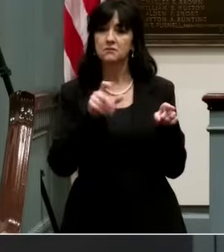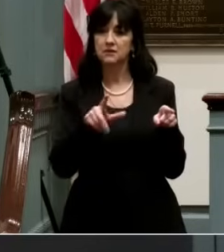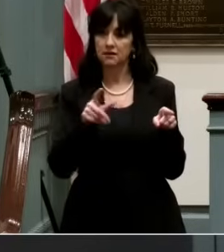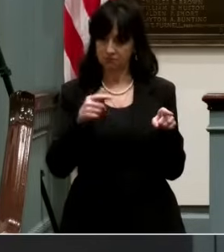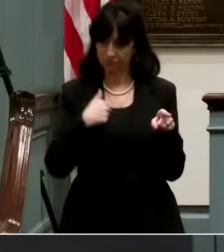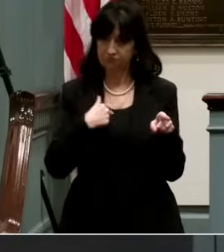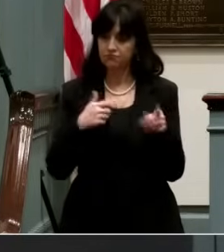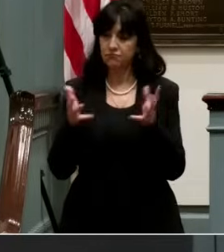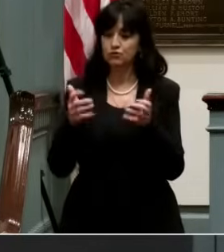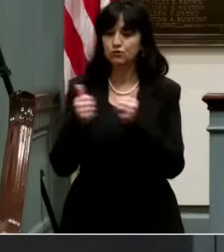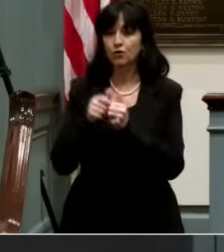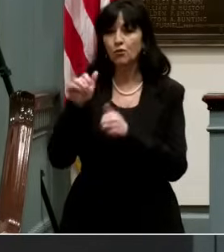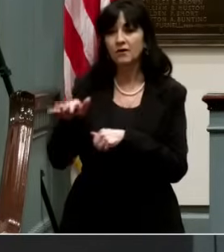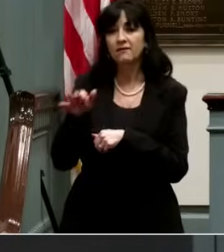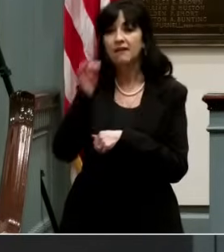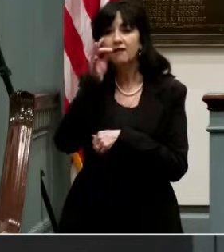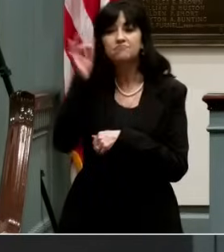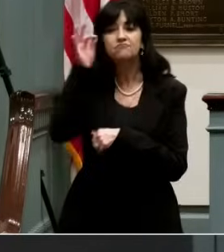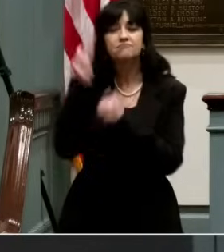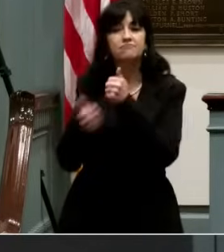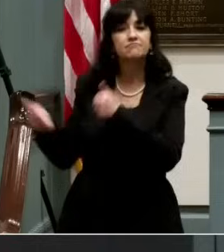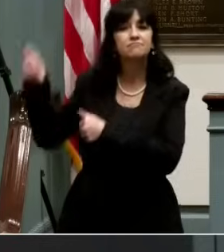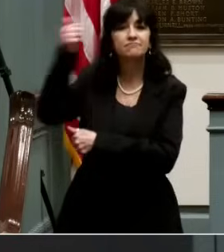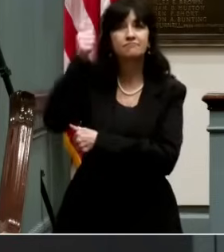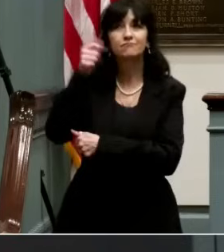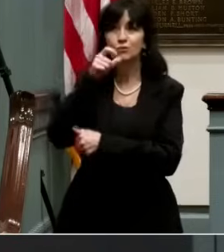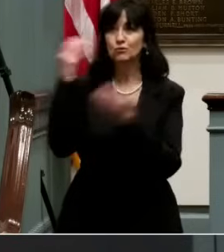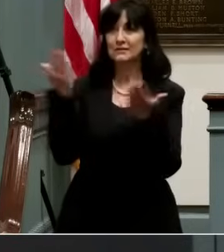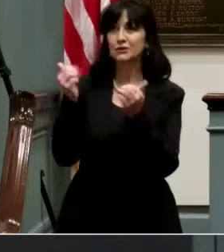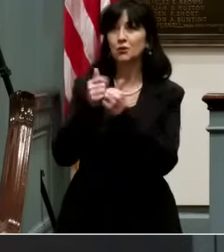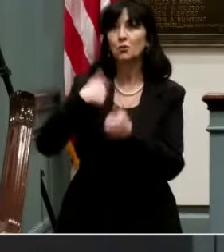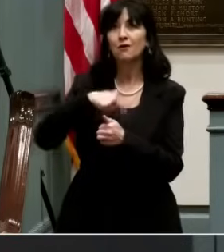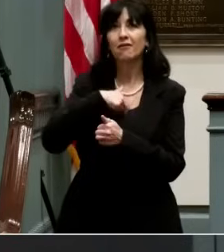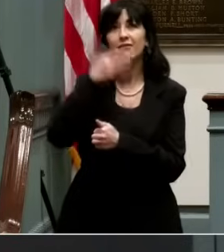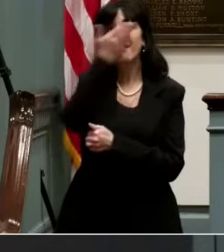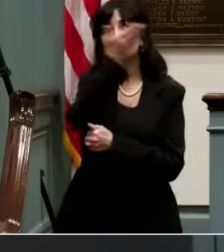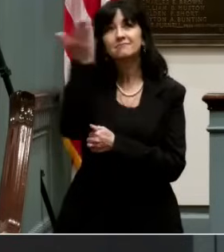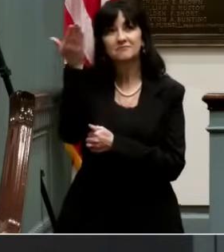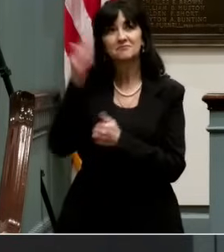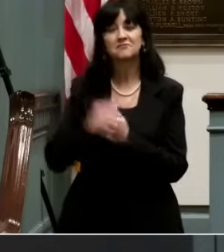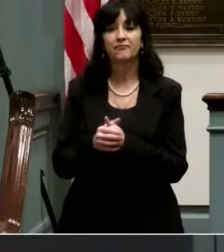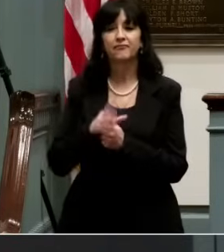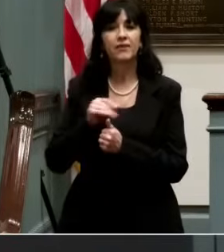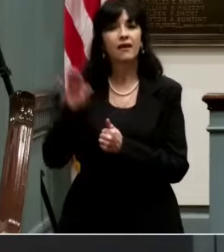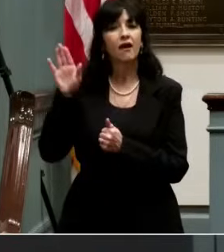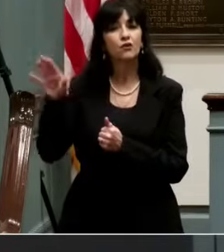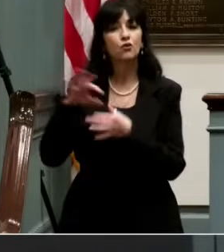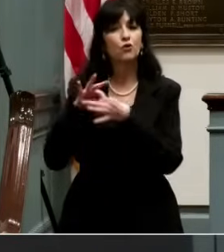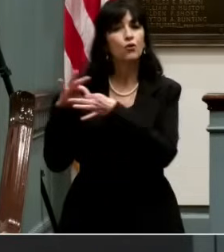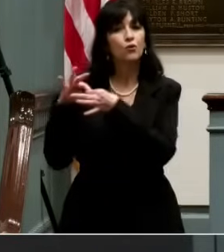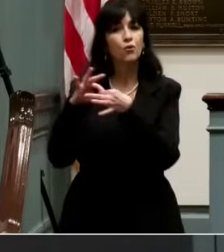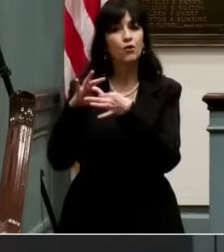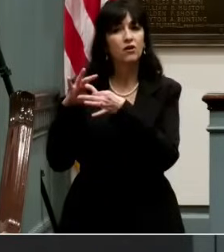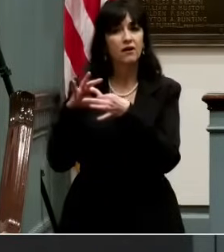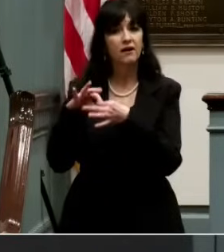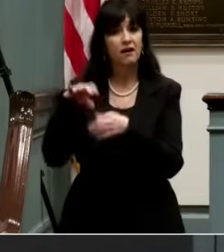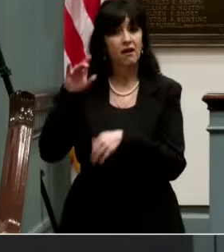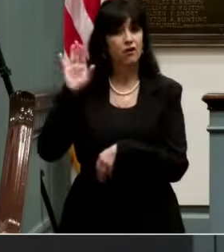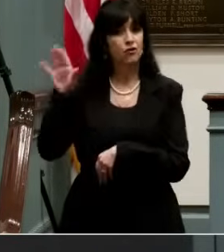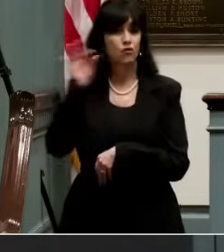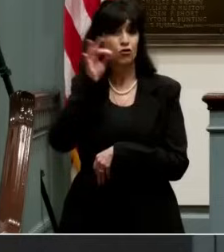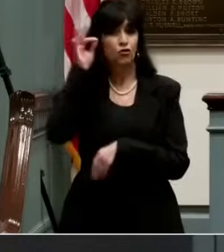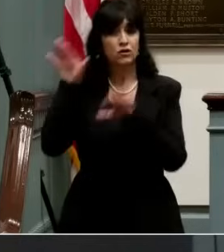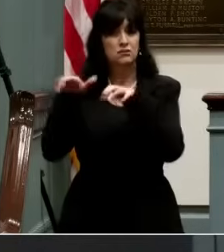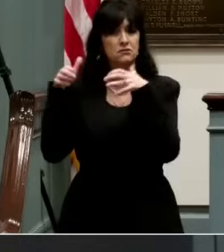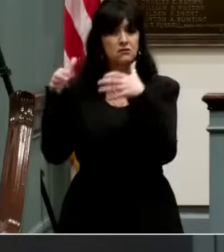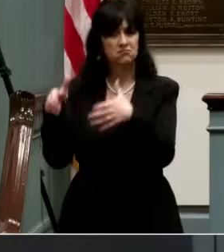Chief Carmine, who is here with us today in the balcony, and the museum's coordinator, Sterling Street. The tribe has called the